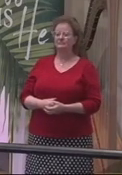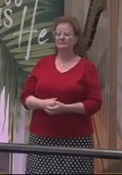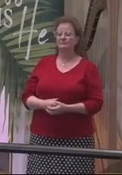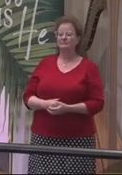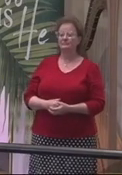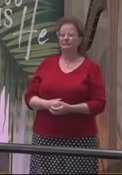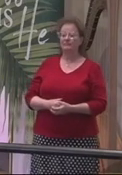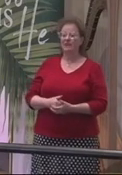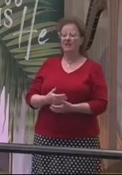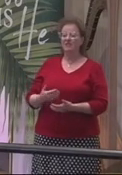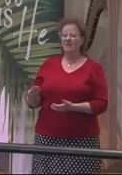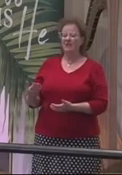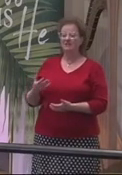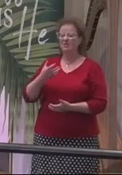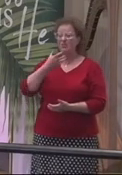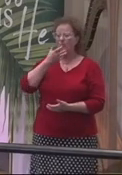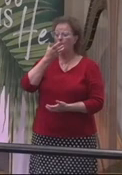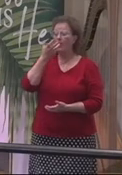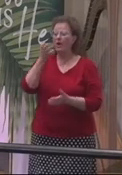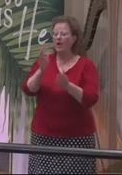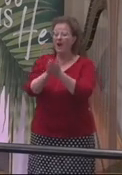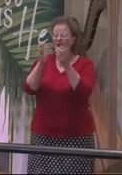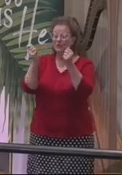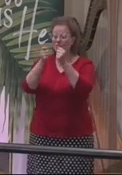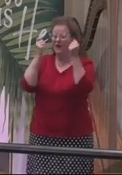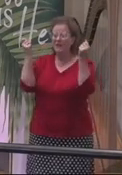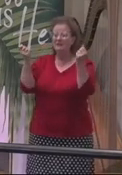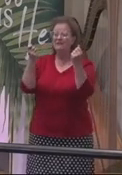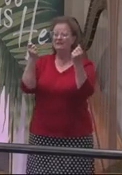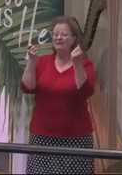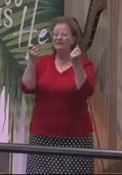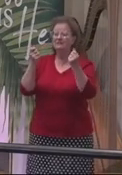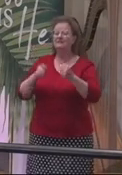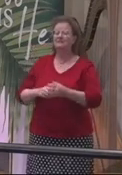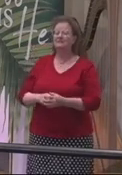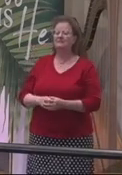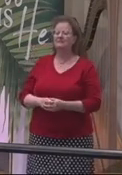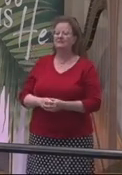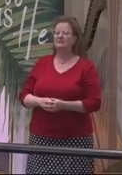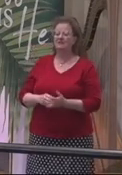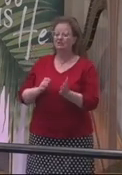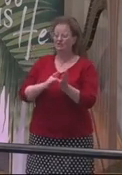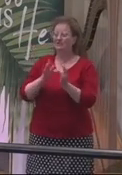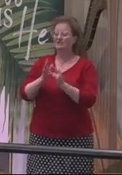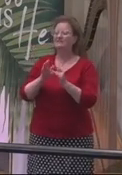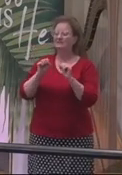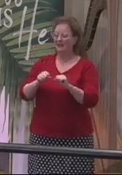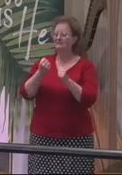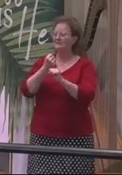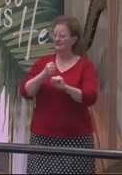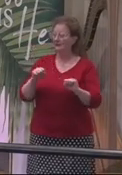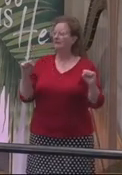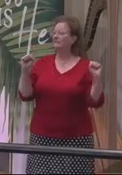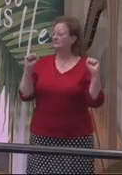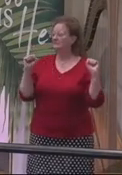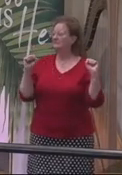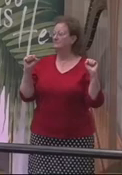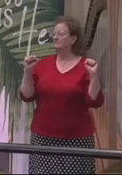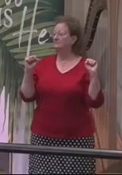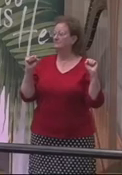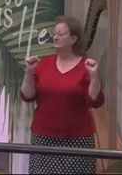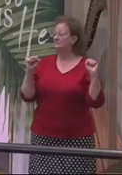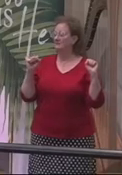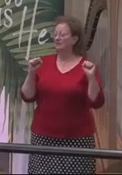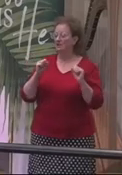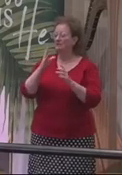the thing that you are crying Hosanna for, Jesus is strong enough to save you. You can put